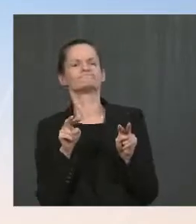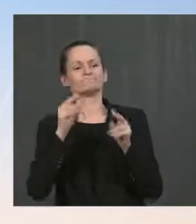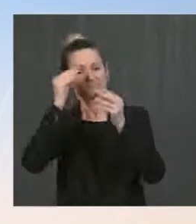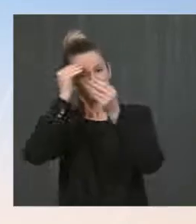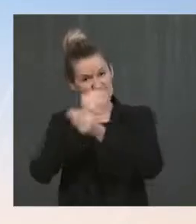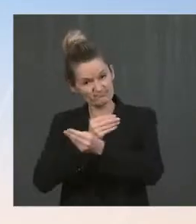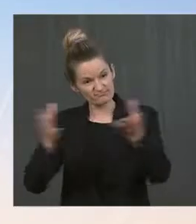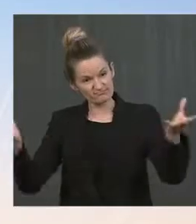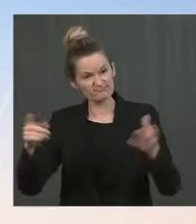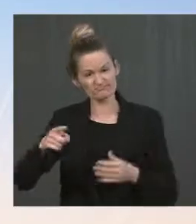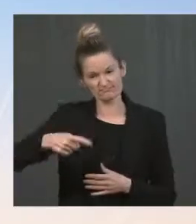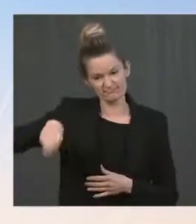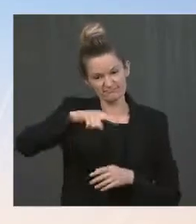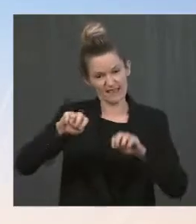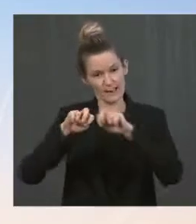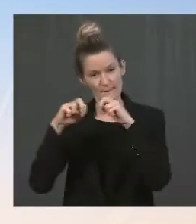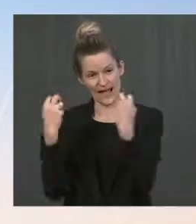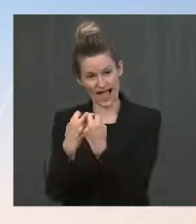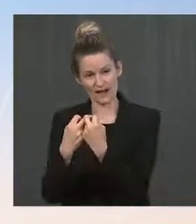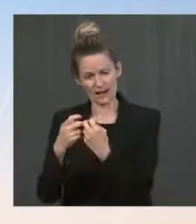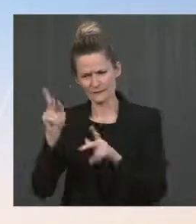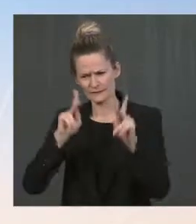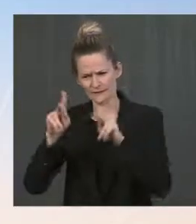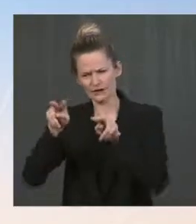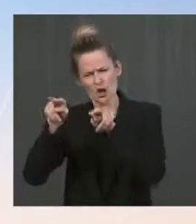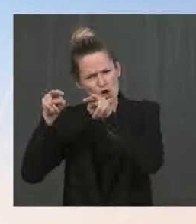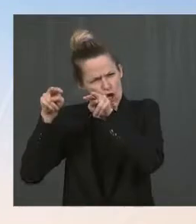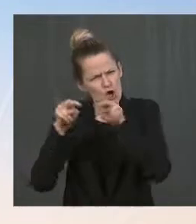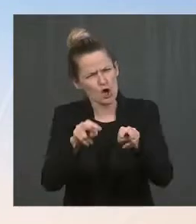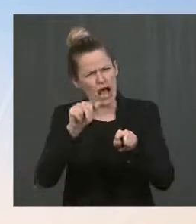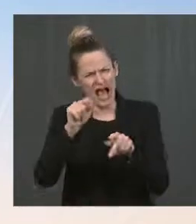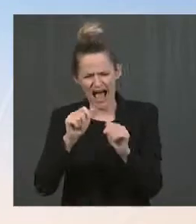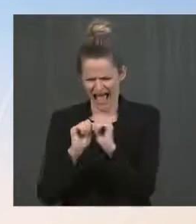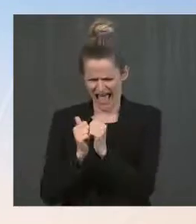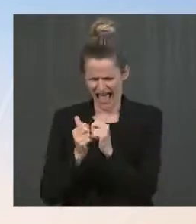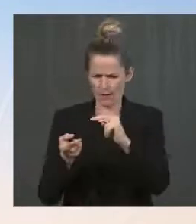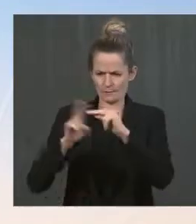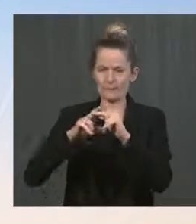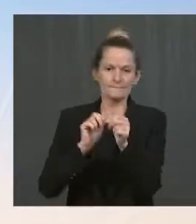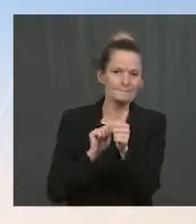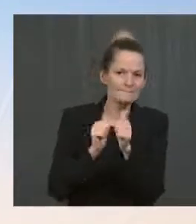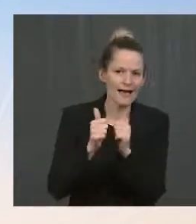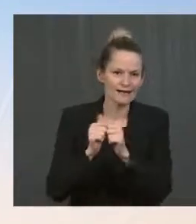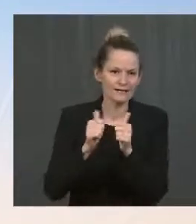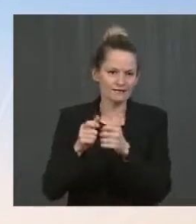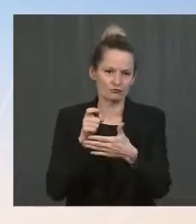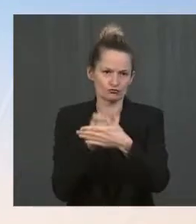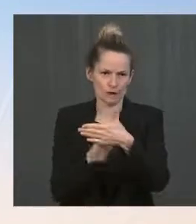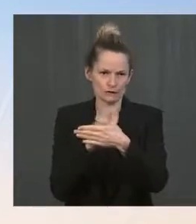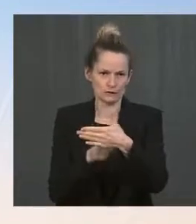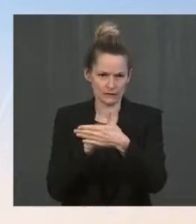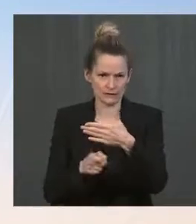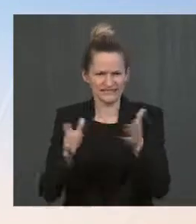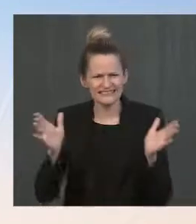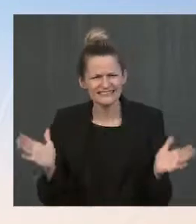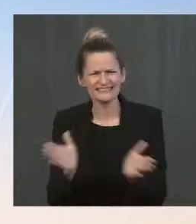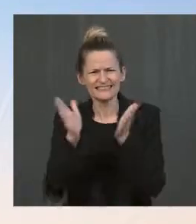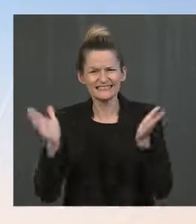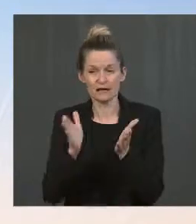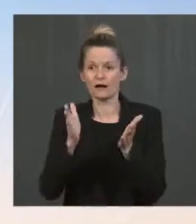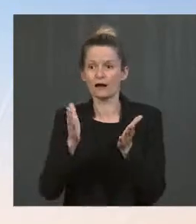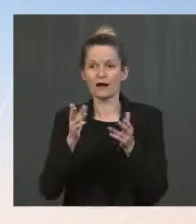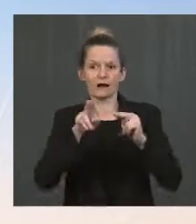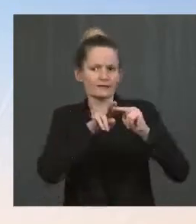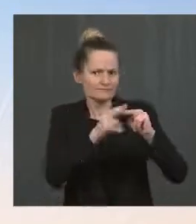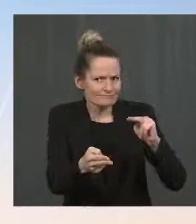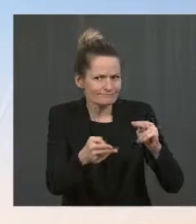focus on ways that promoting more competitive practices and more competition across industries could actually lower prices for consumers